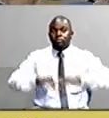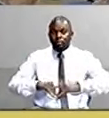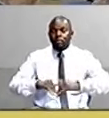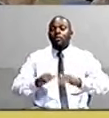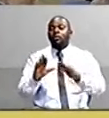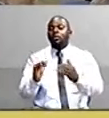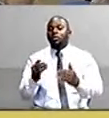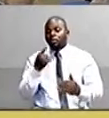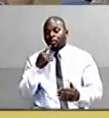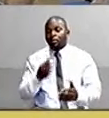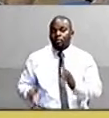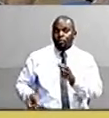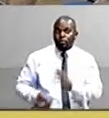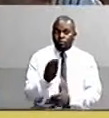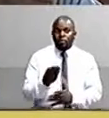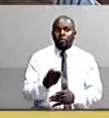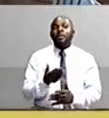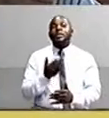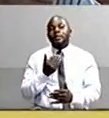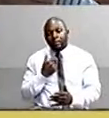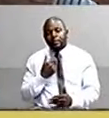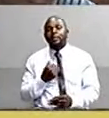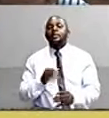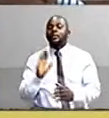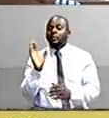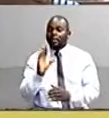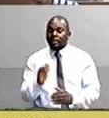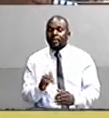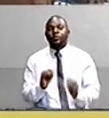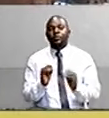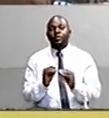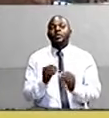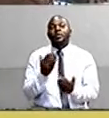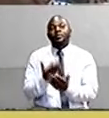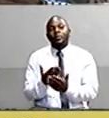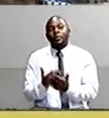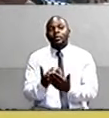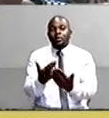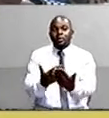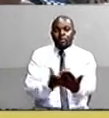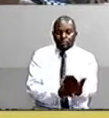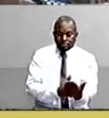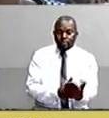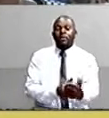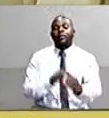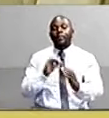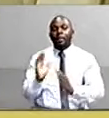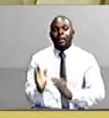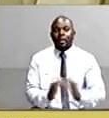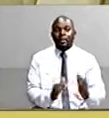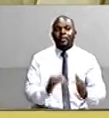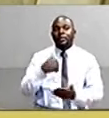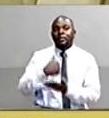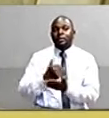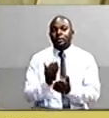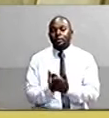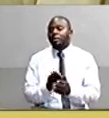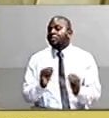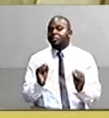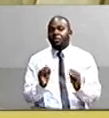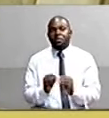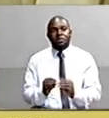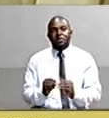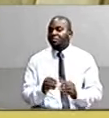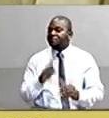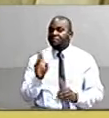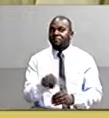These incidences require council meeting to demand a report from the physical planning department, but the meetings have failed to kick